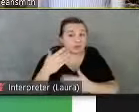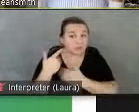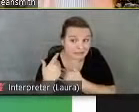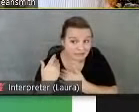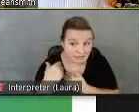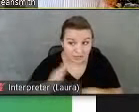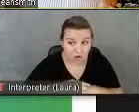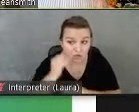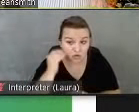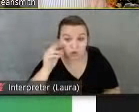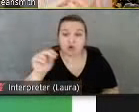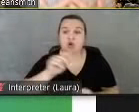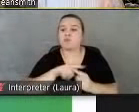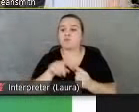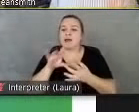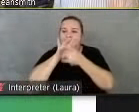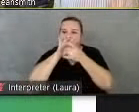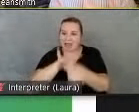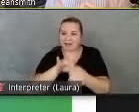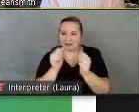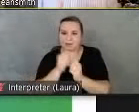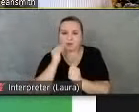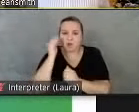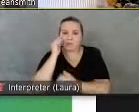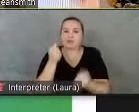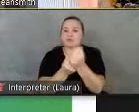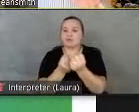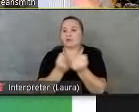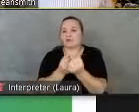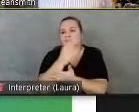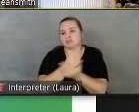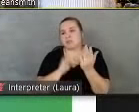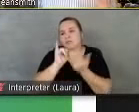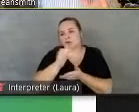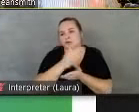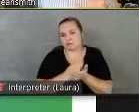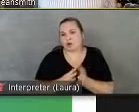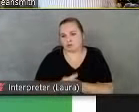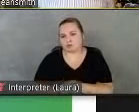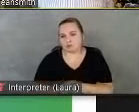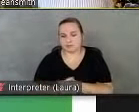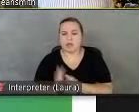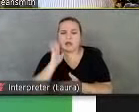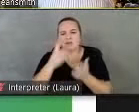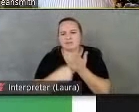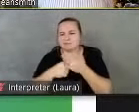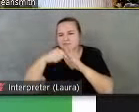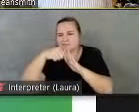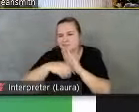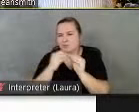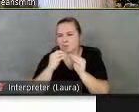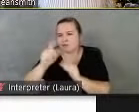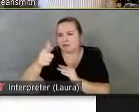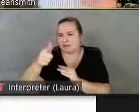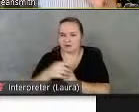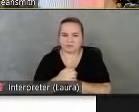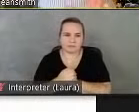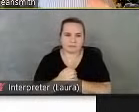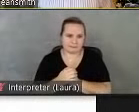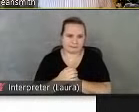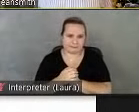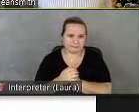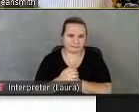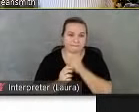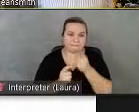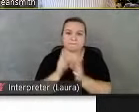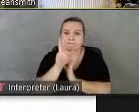but connecting with the home and reinforcing some of those elements. I'll get into that a little bit later in some of my sessions. Now, there's a video